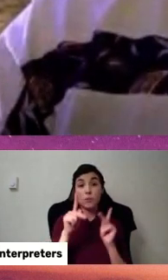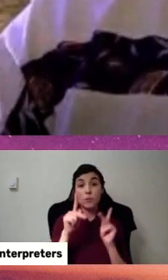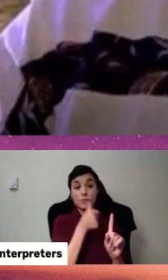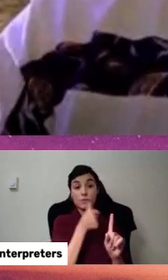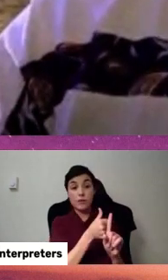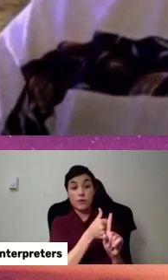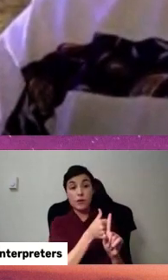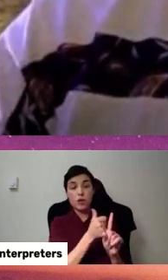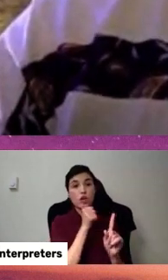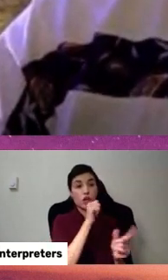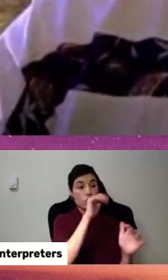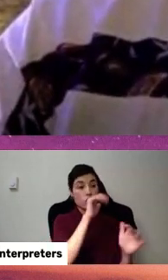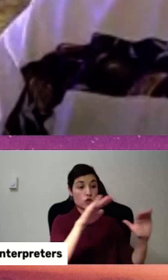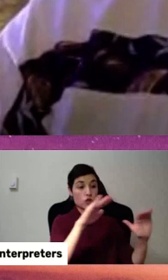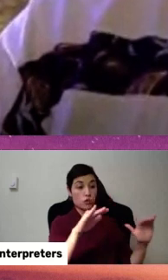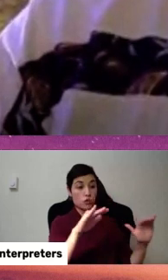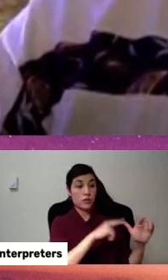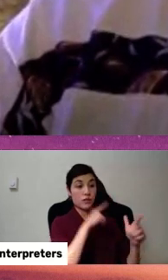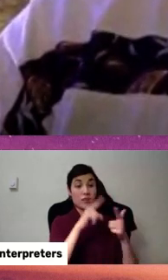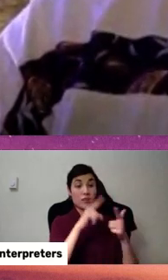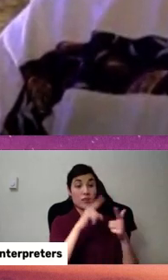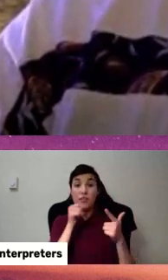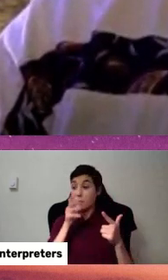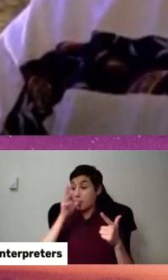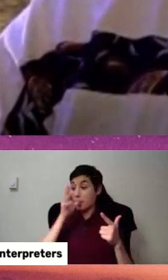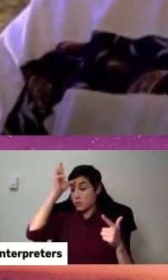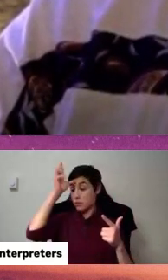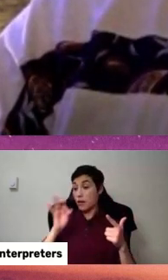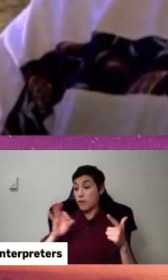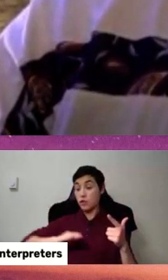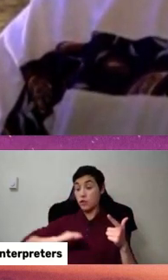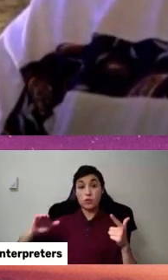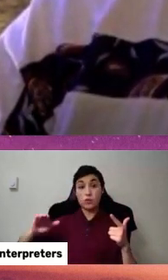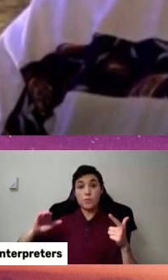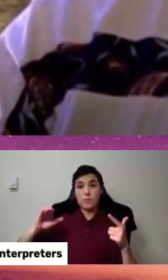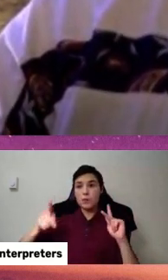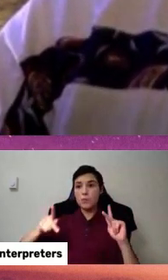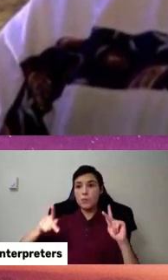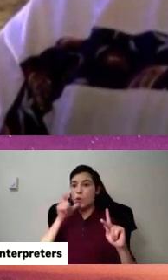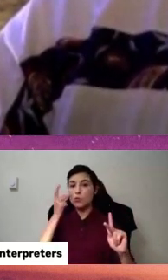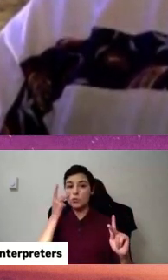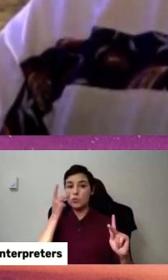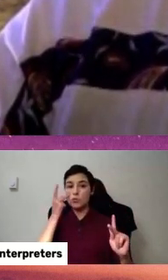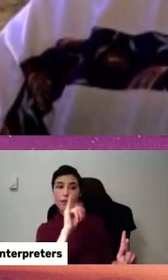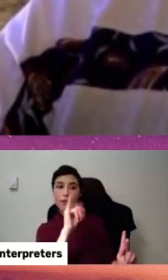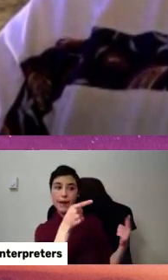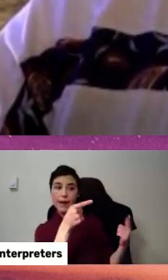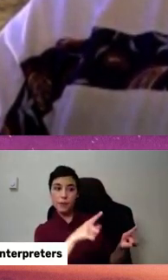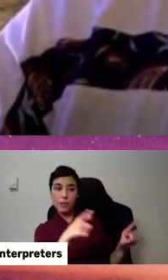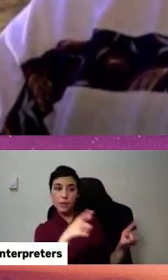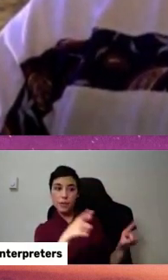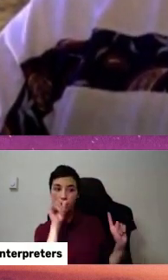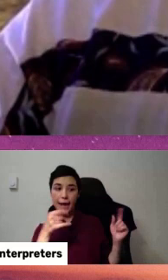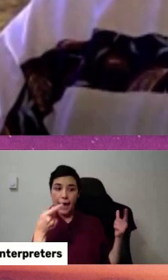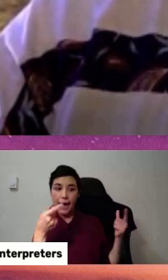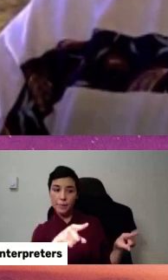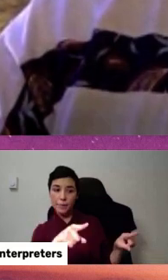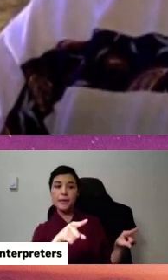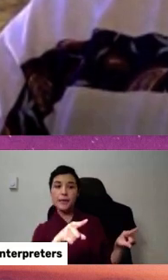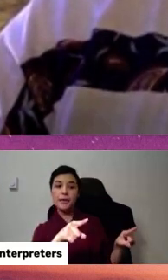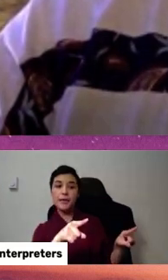to give up hope entirely, so that they would be more easily controllable. That